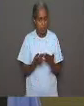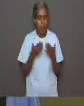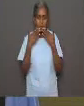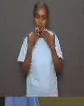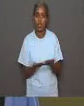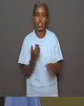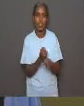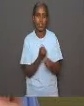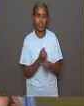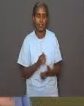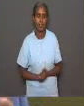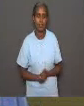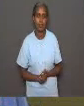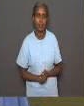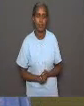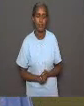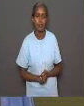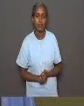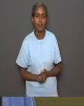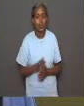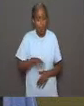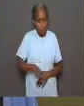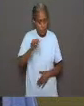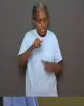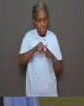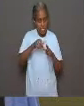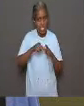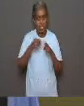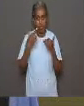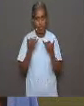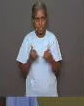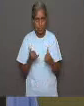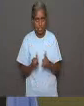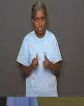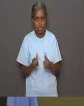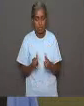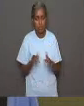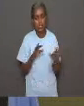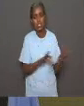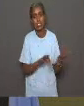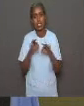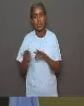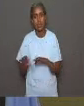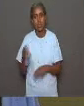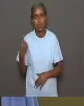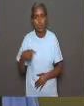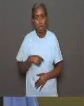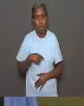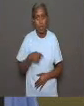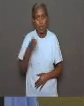done. To find the angle of refraction, we substitute our